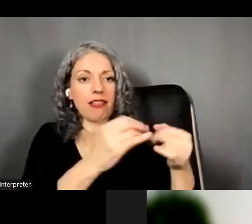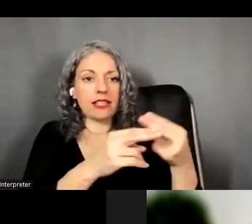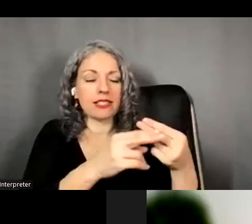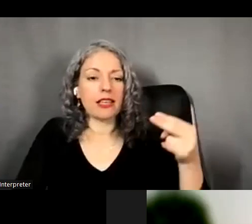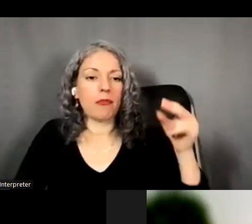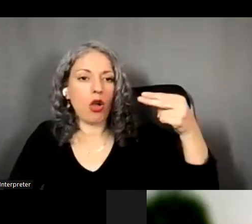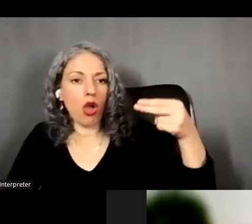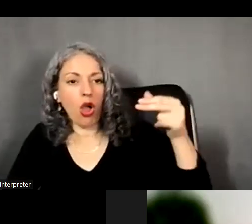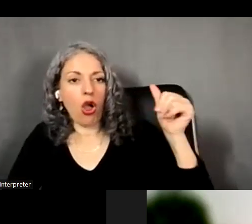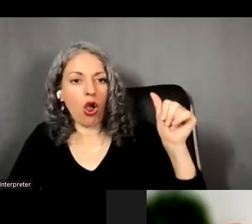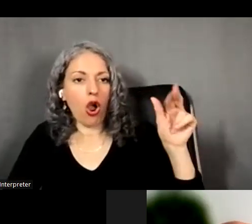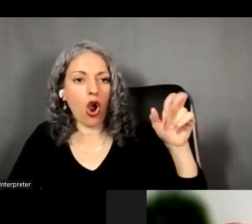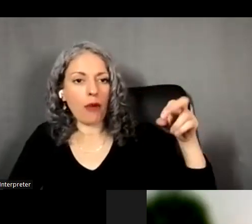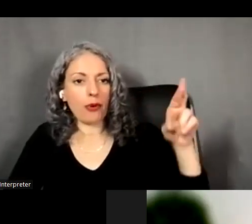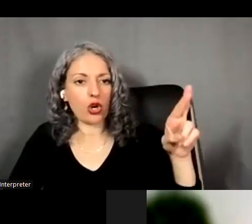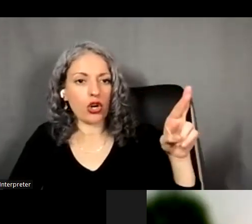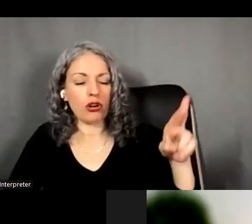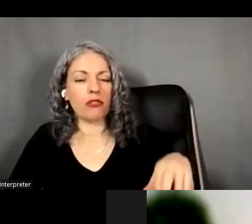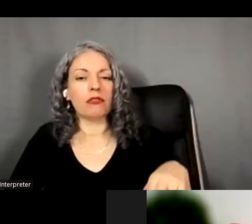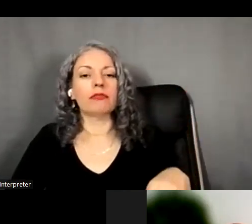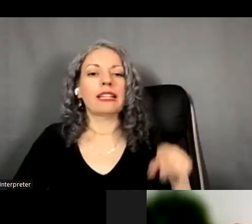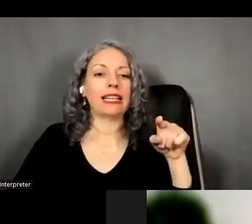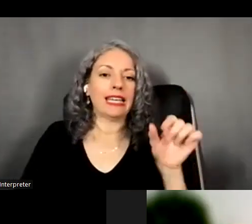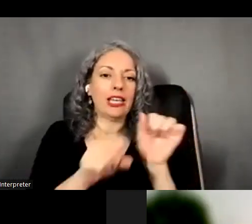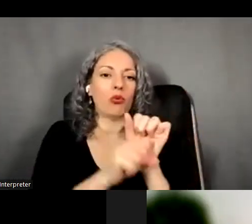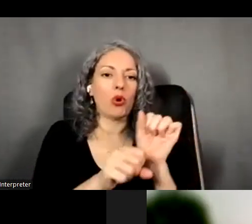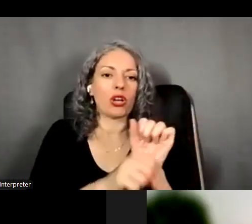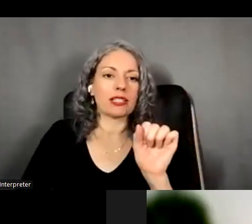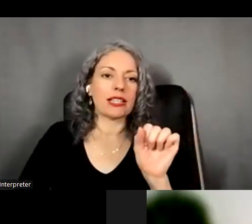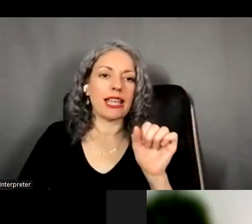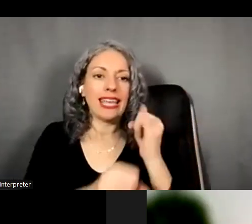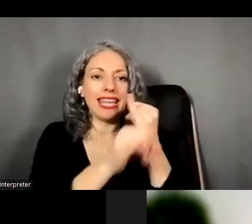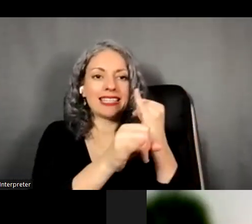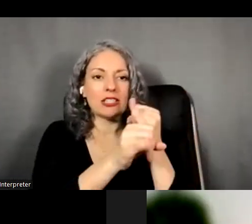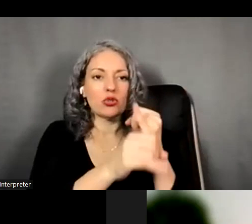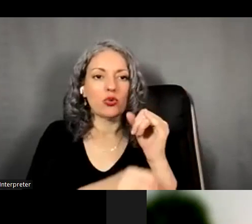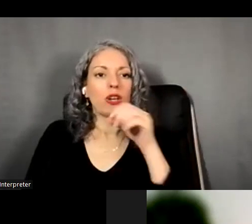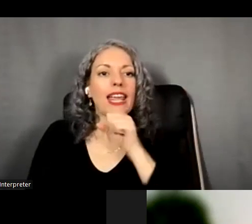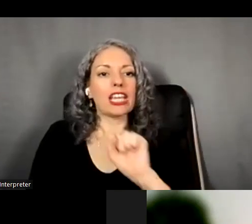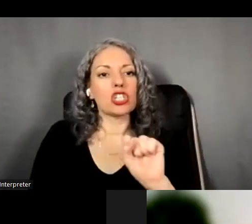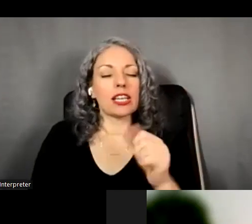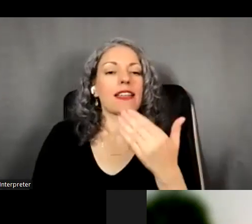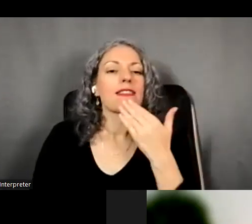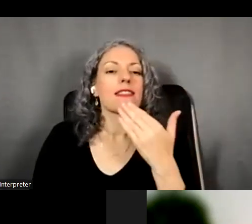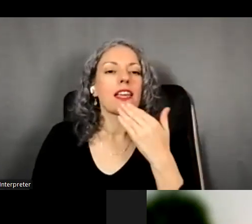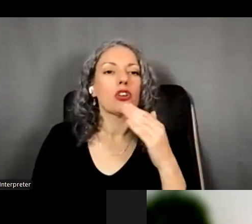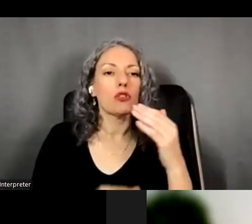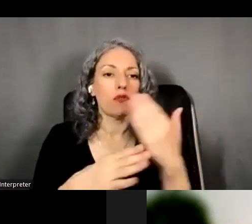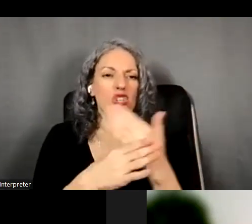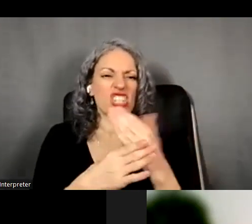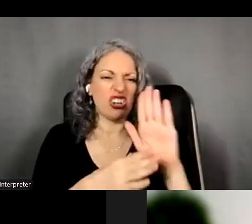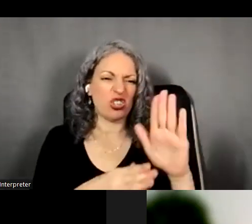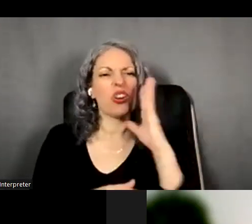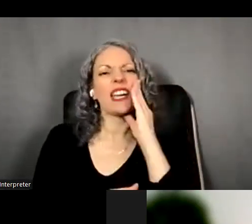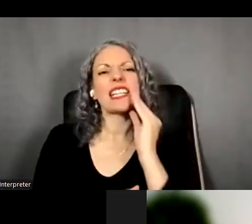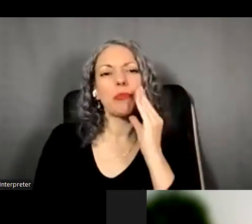Strategy Officer at Institute on Aging. And welcome, Dustin. Thank you for sharing your experience with the path-cited